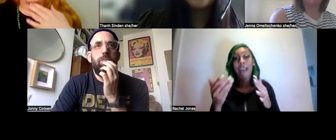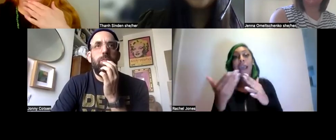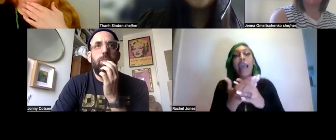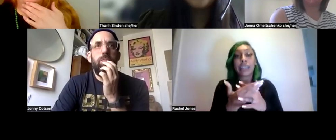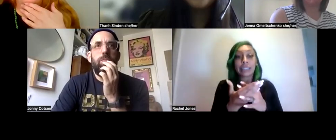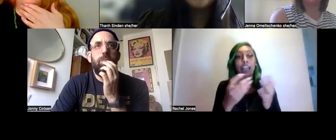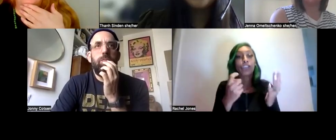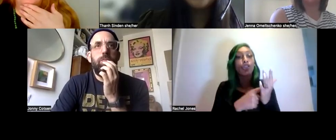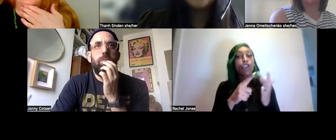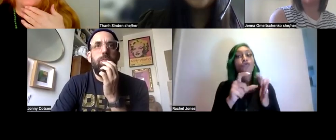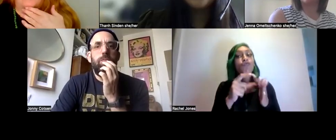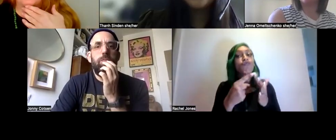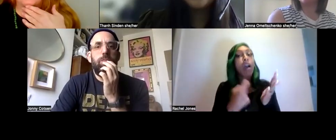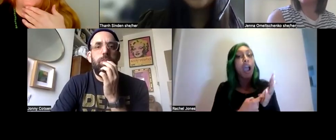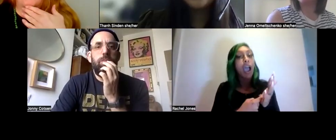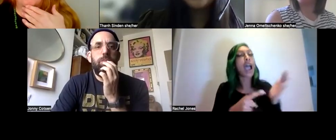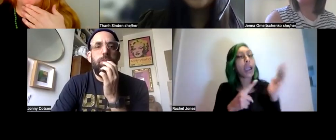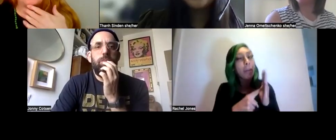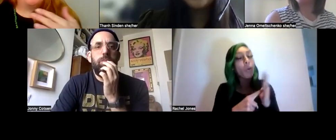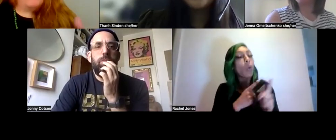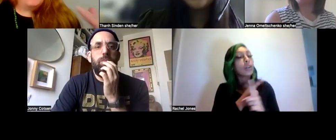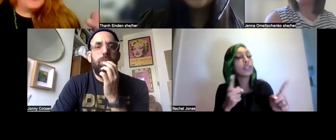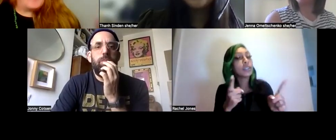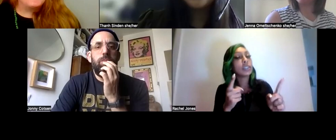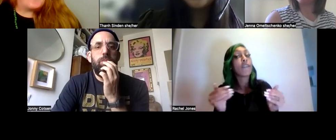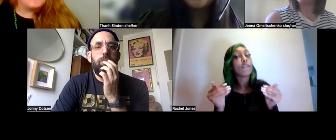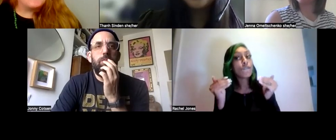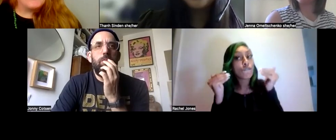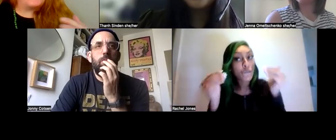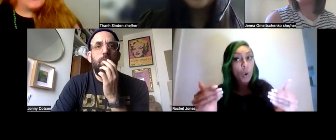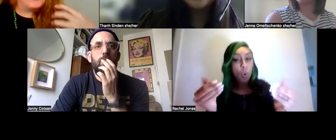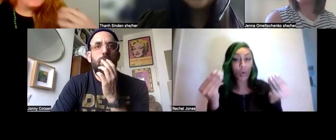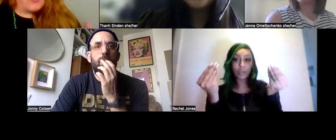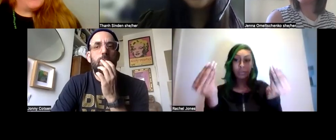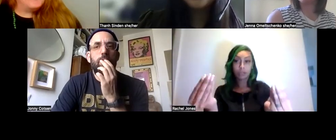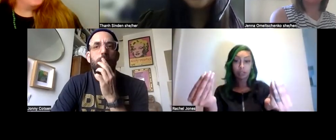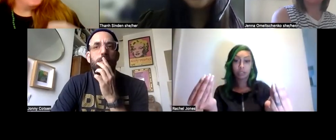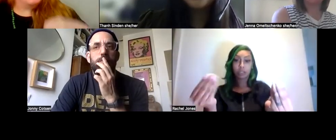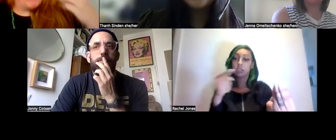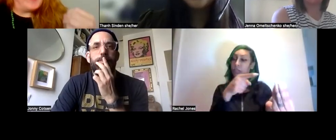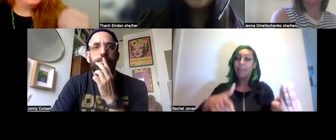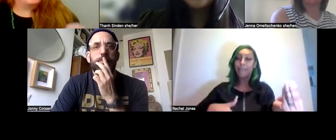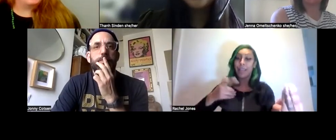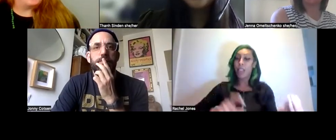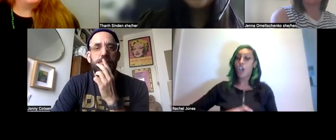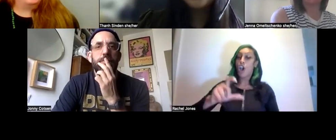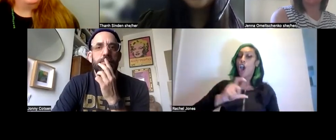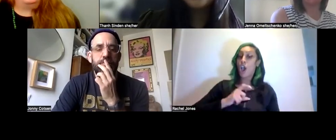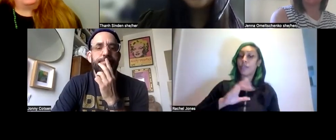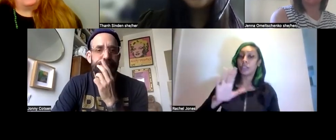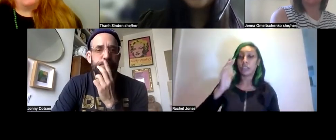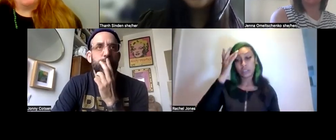really important to be quite forward with that and feel really confident that this is a right that you